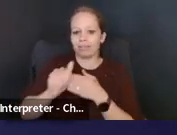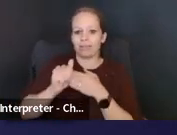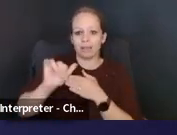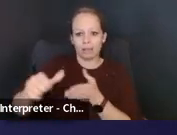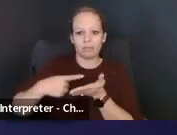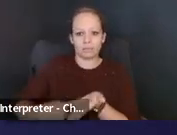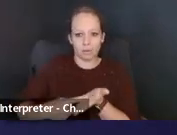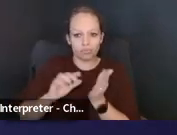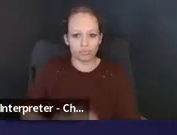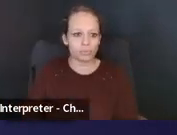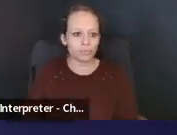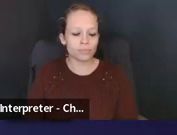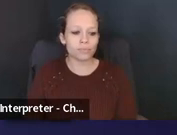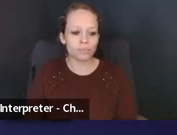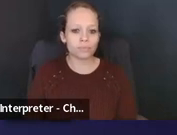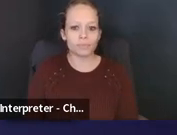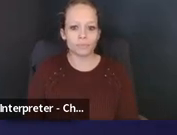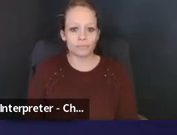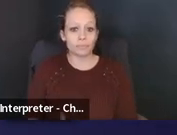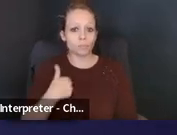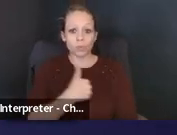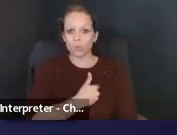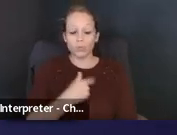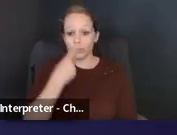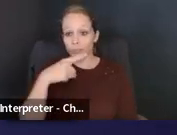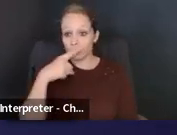got it organized. And we'd welcome comments